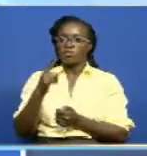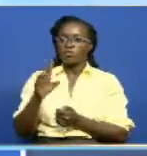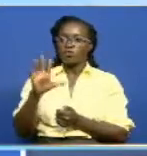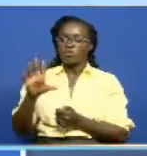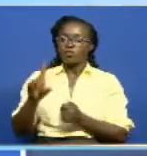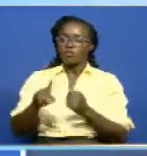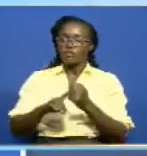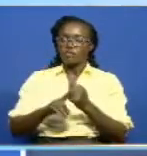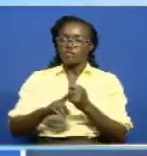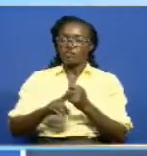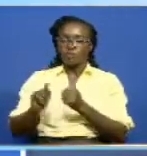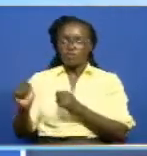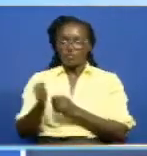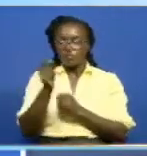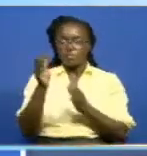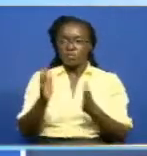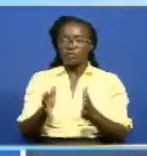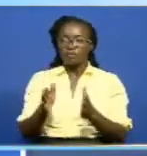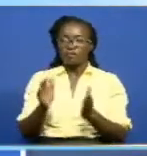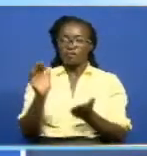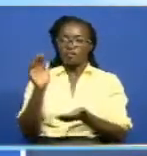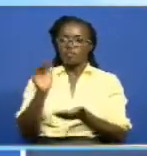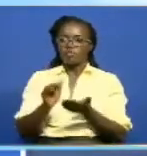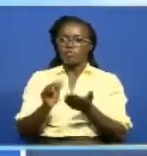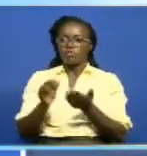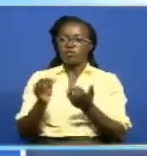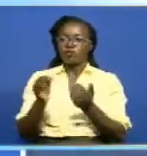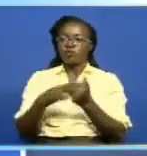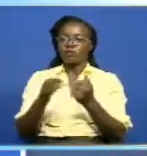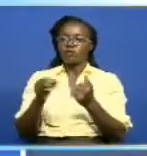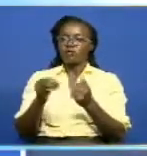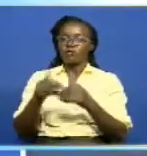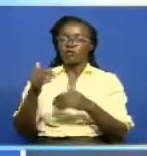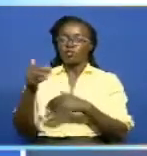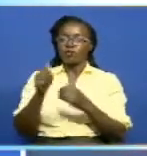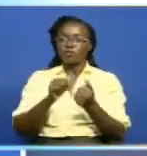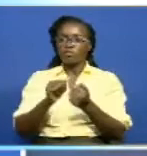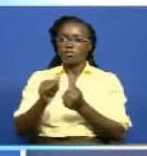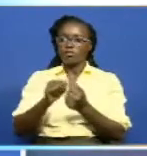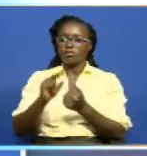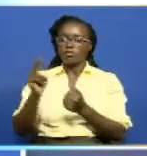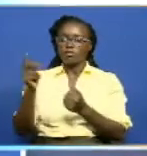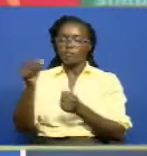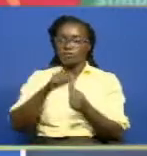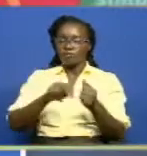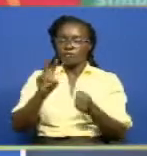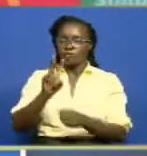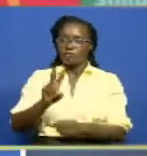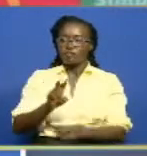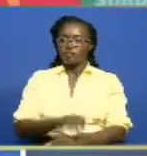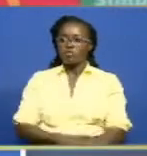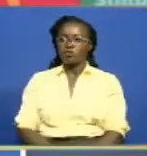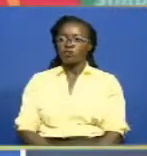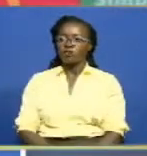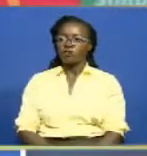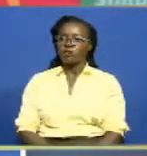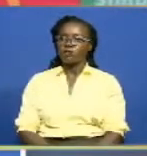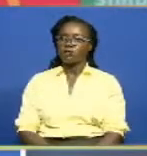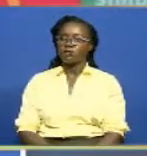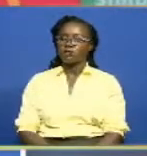golfers, which will be trimmed to a maximum of 80 after Friday's second round.